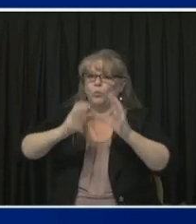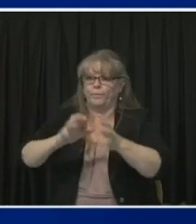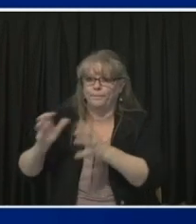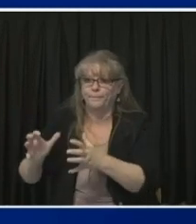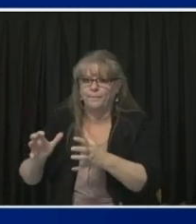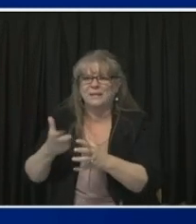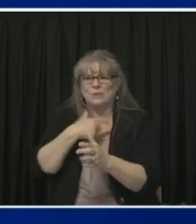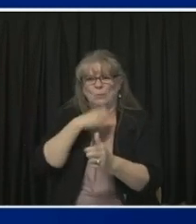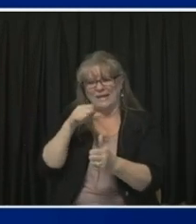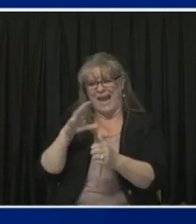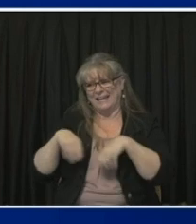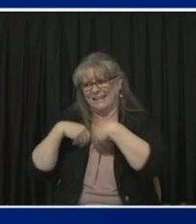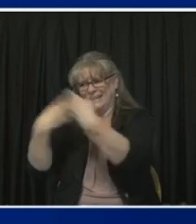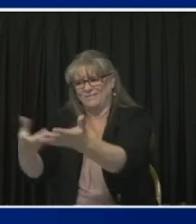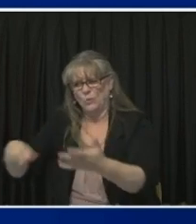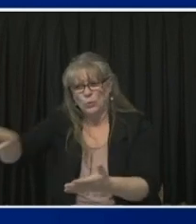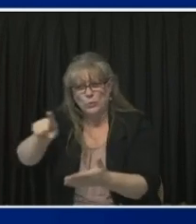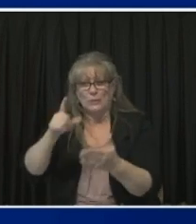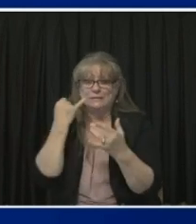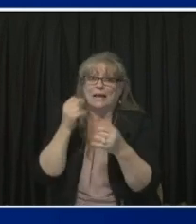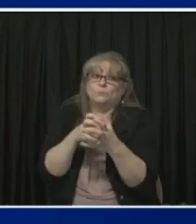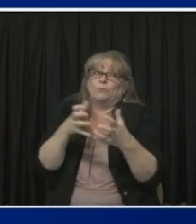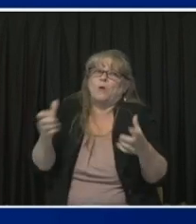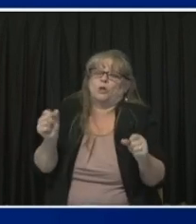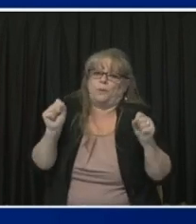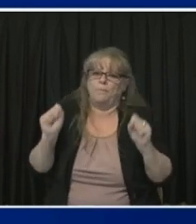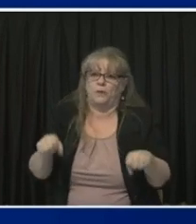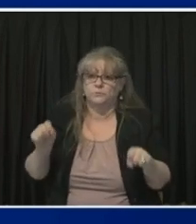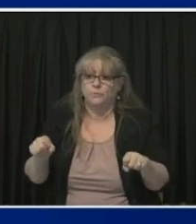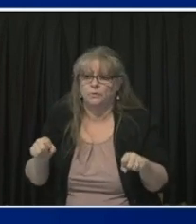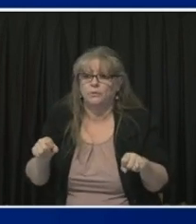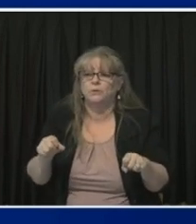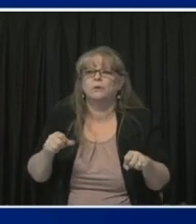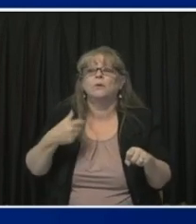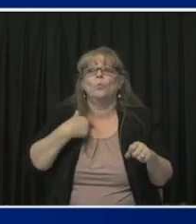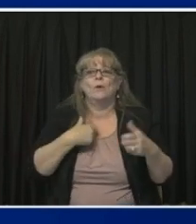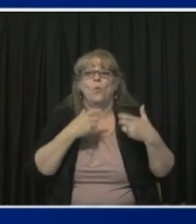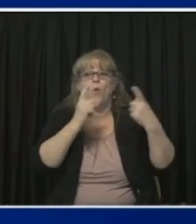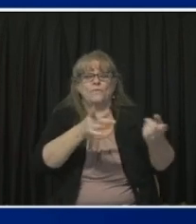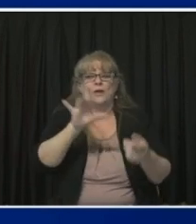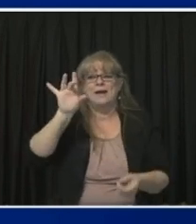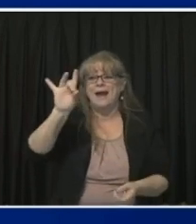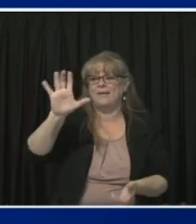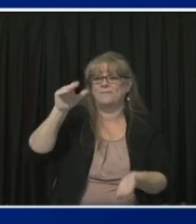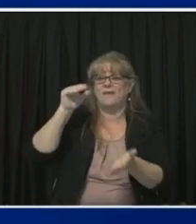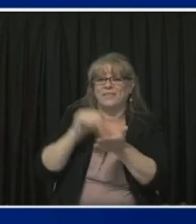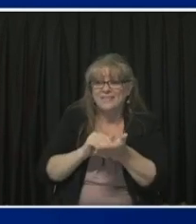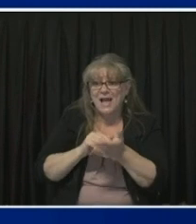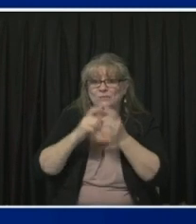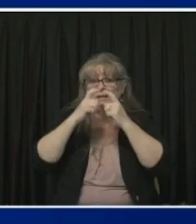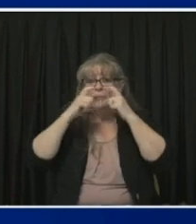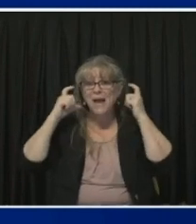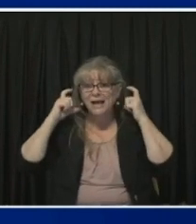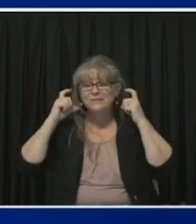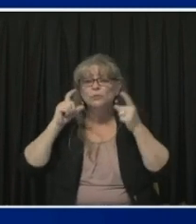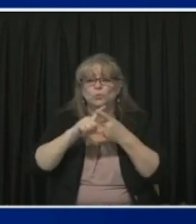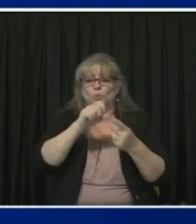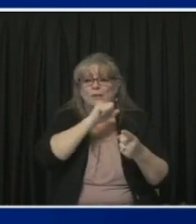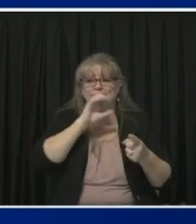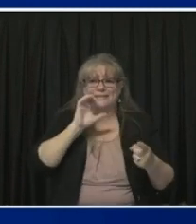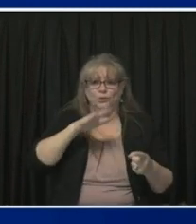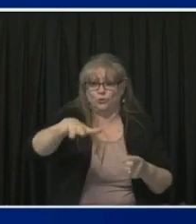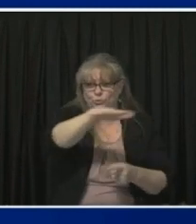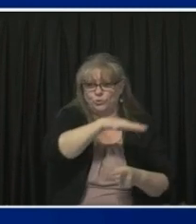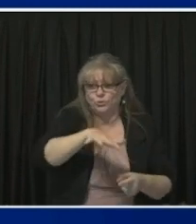already deployed. We've deployed over 85,000 masks, generally surgical, some other